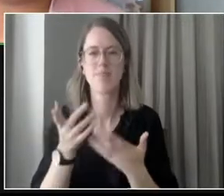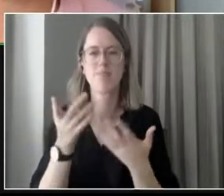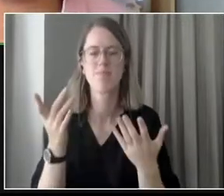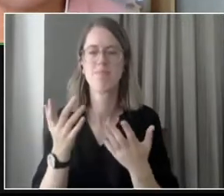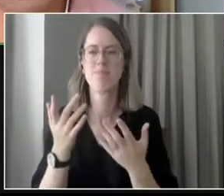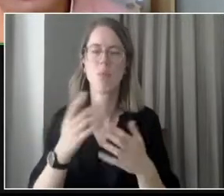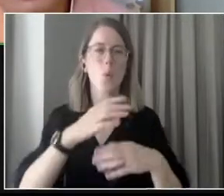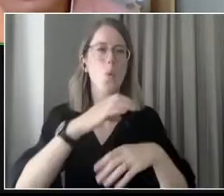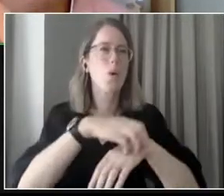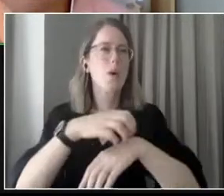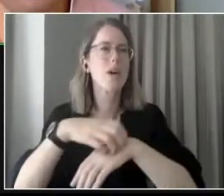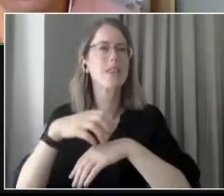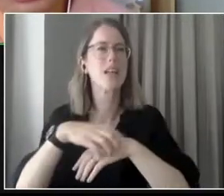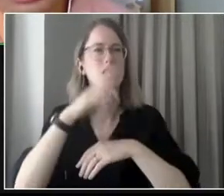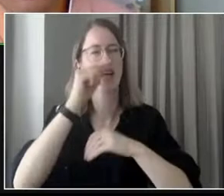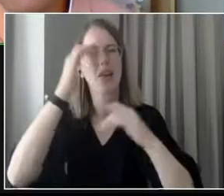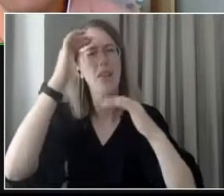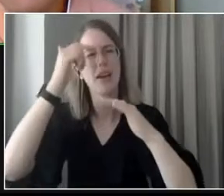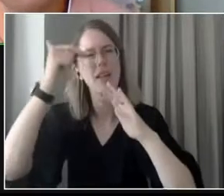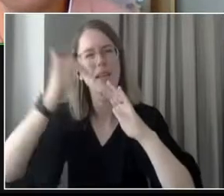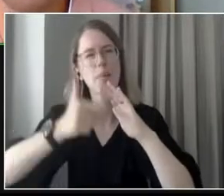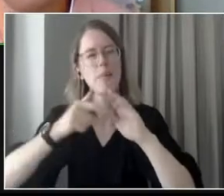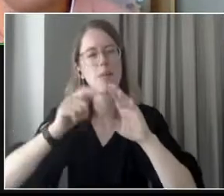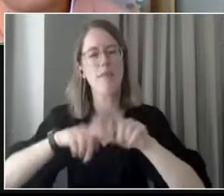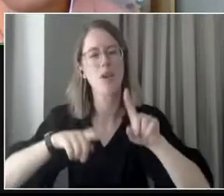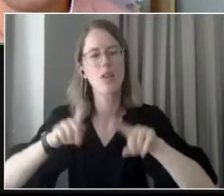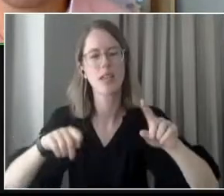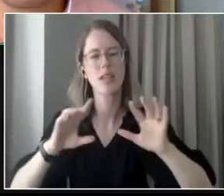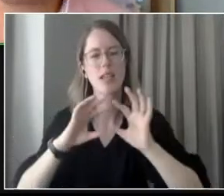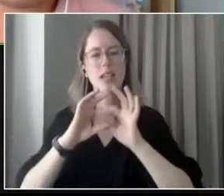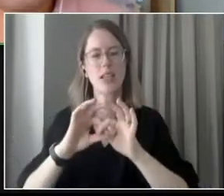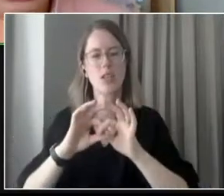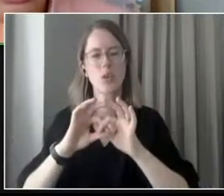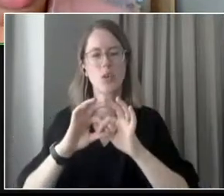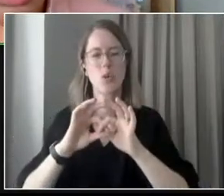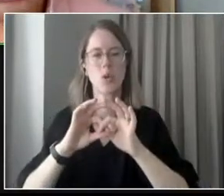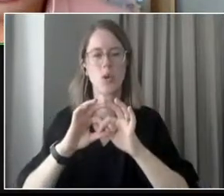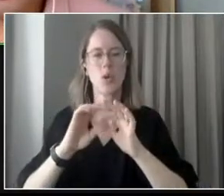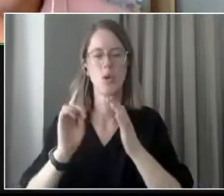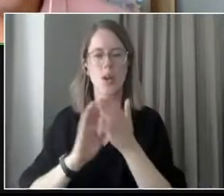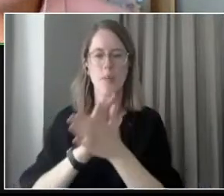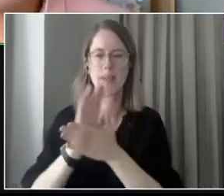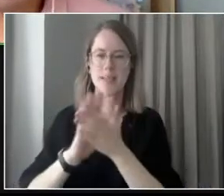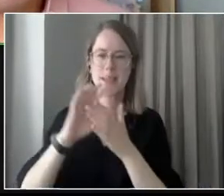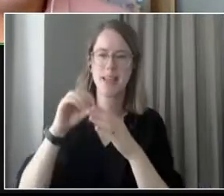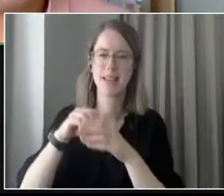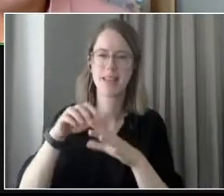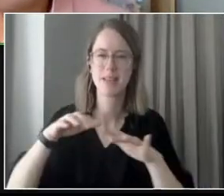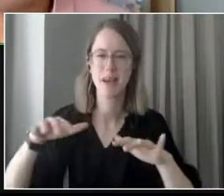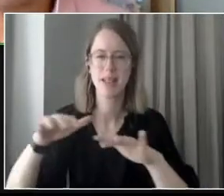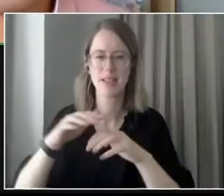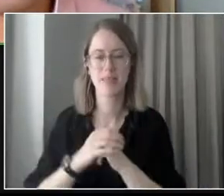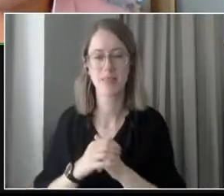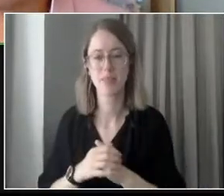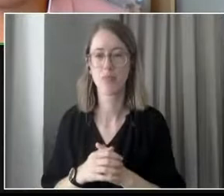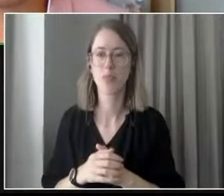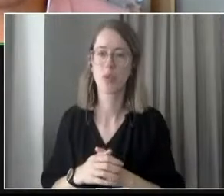organizations to really think more diversely around what it means to be in this space. I also want